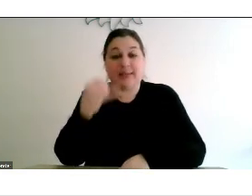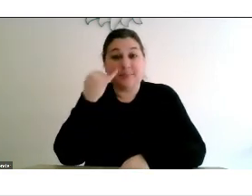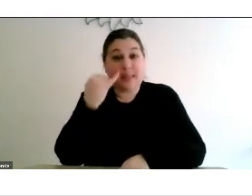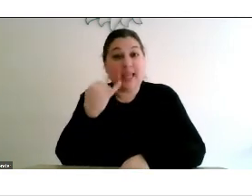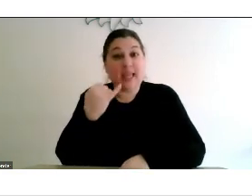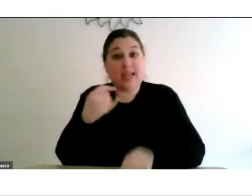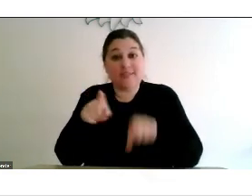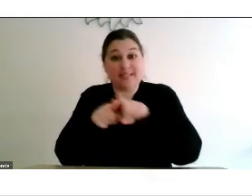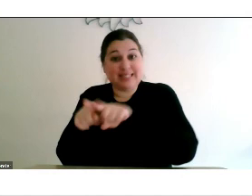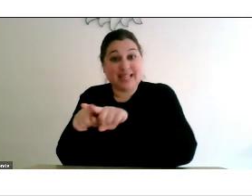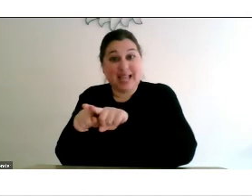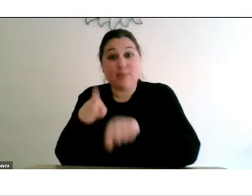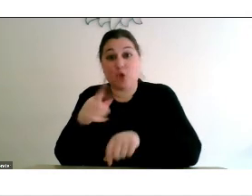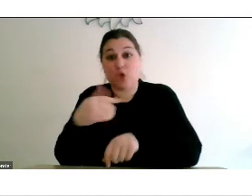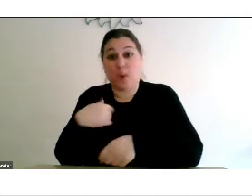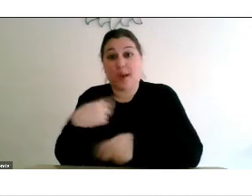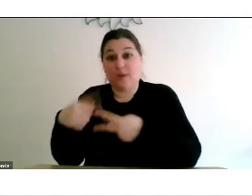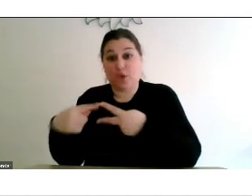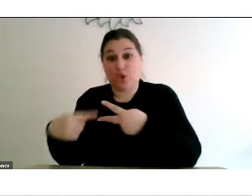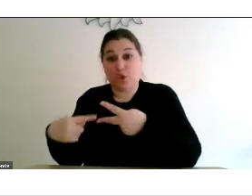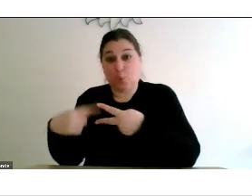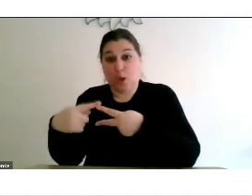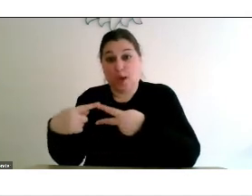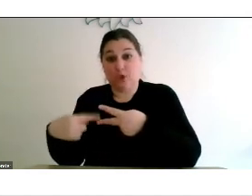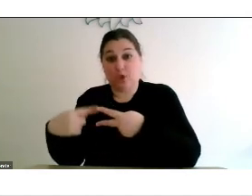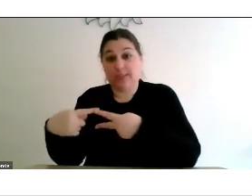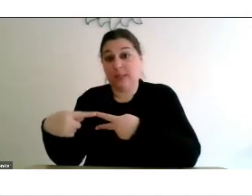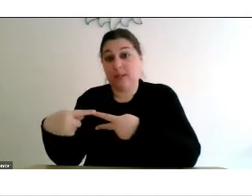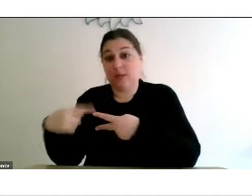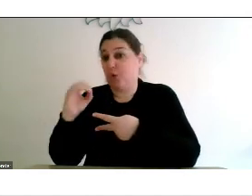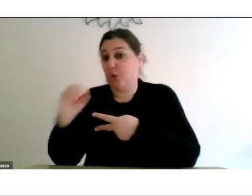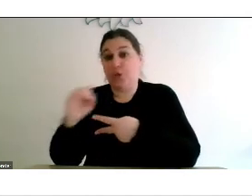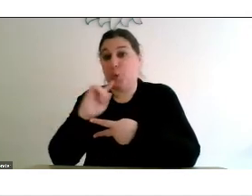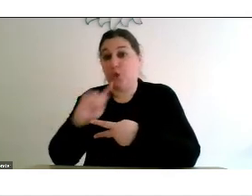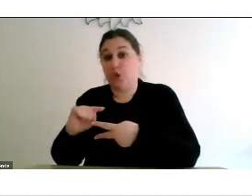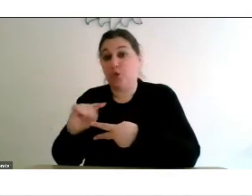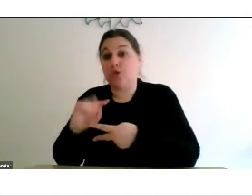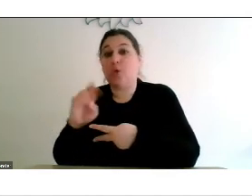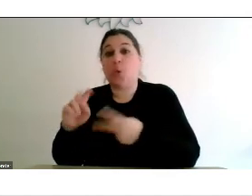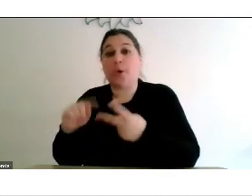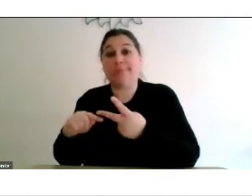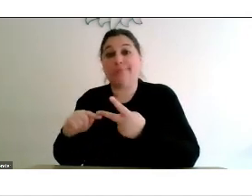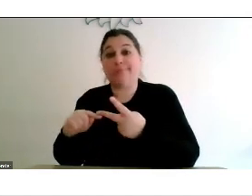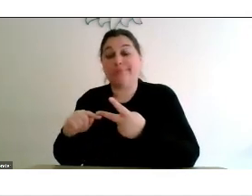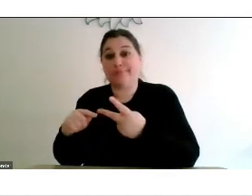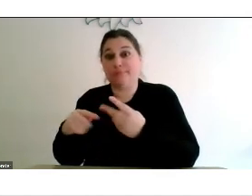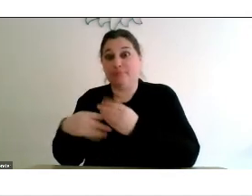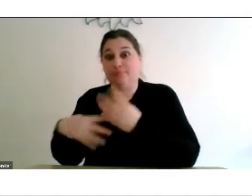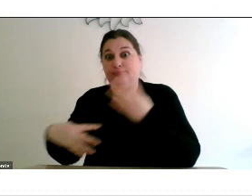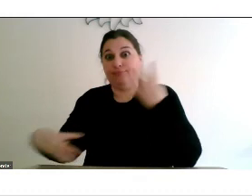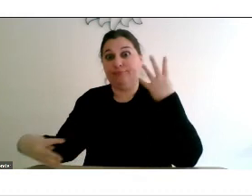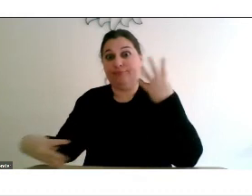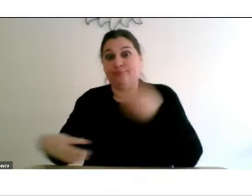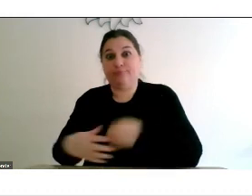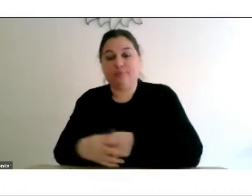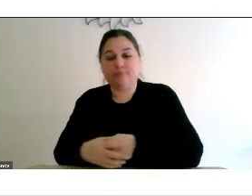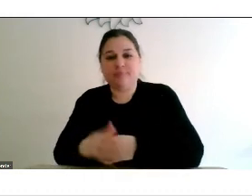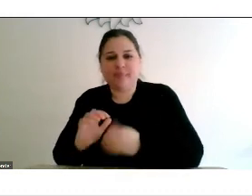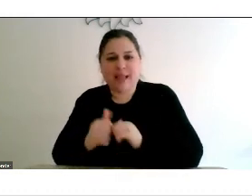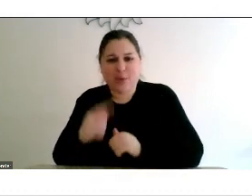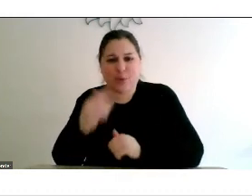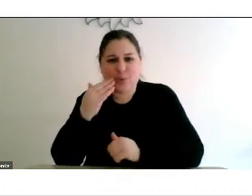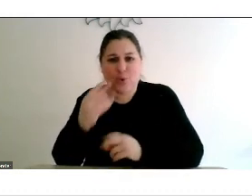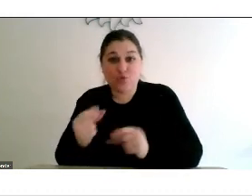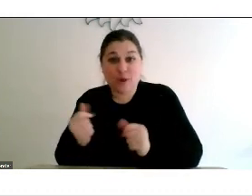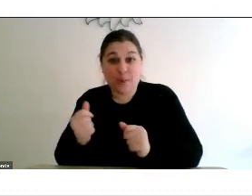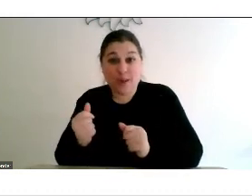options. Okay, either it's no solution or it's infinite. Okay, how can we tell the difference pretty